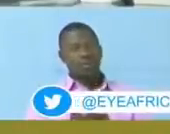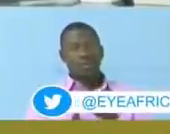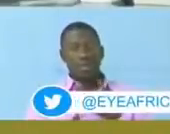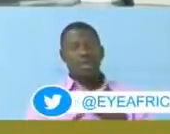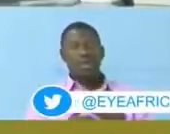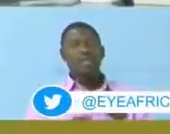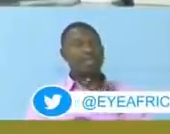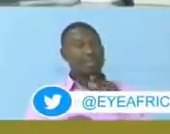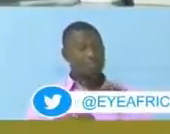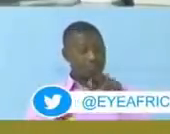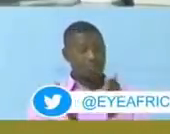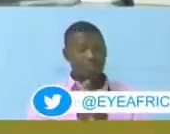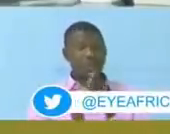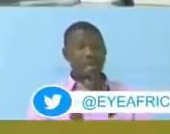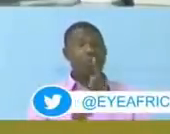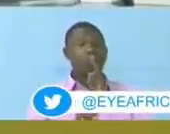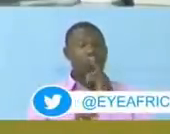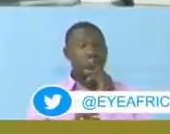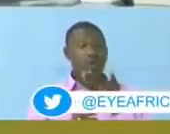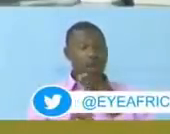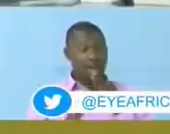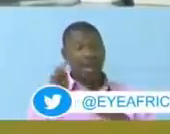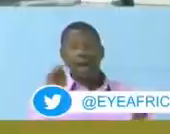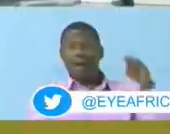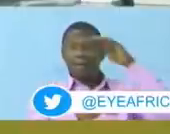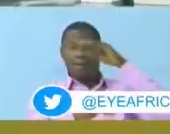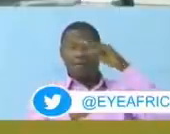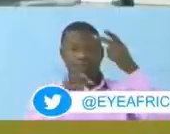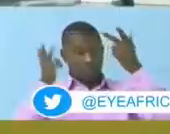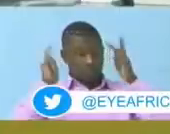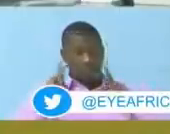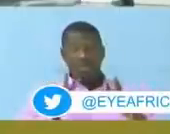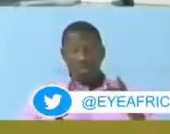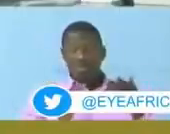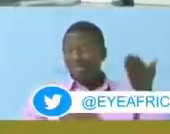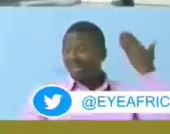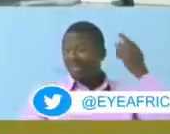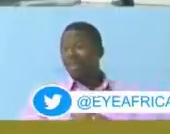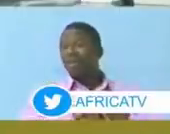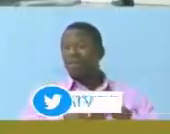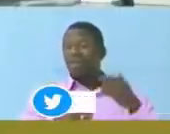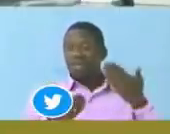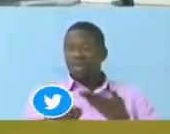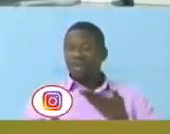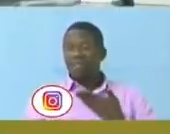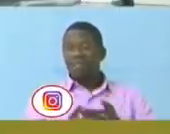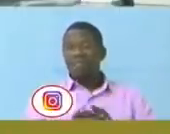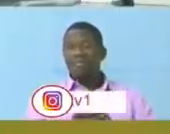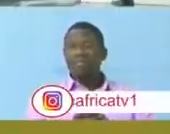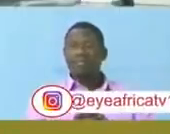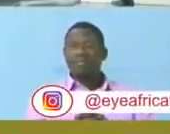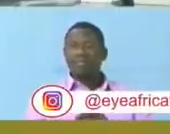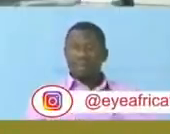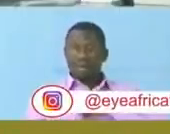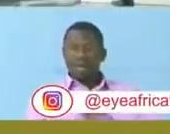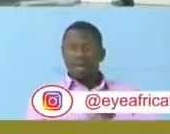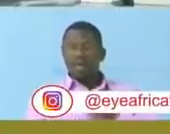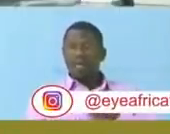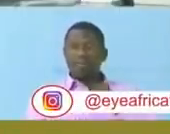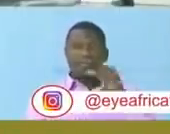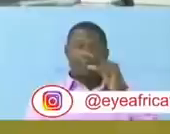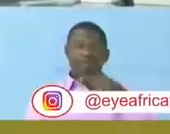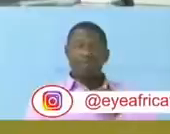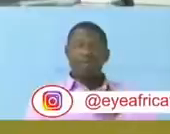above the law at that time. O tembo to nyala de gunda lu bekere men ya lon ko wol be luwani santala de. I personally had few of my